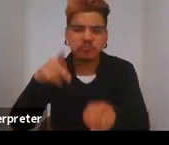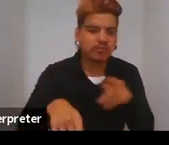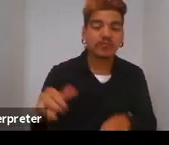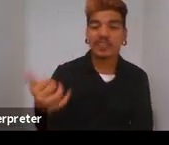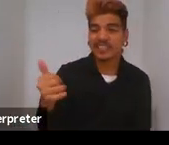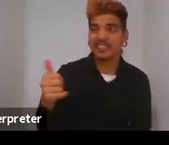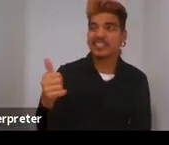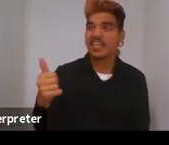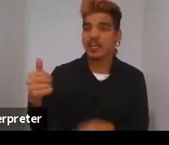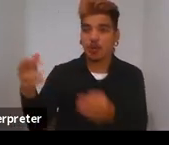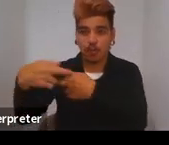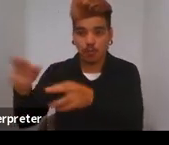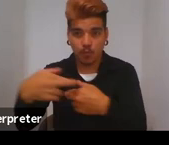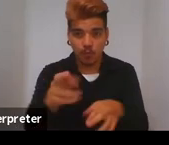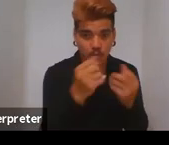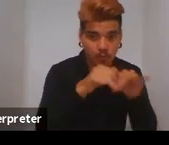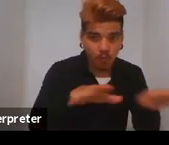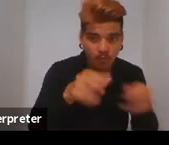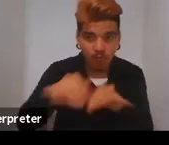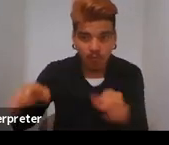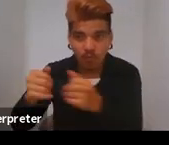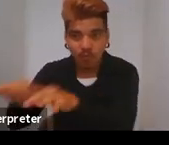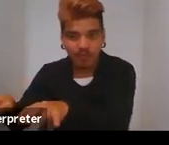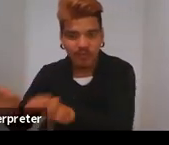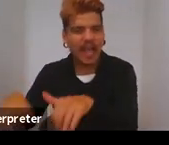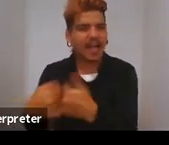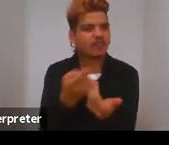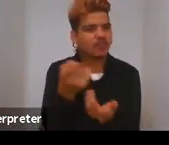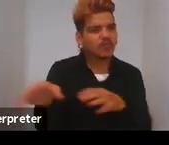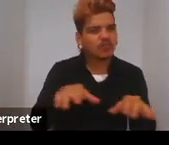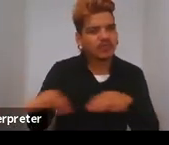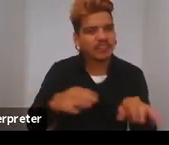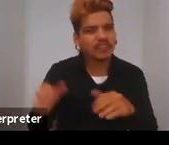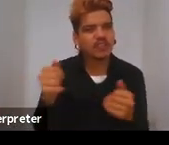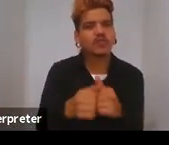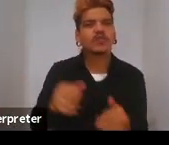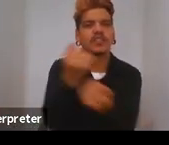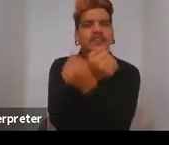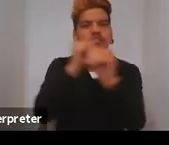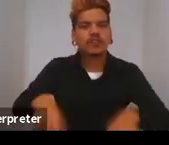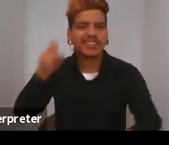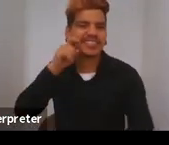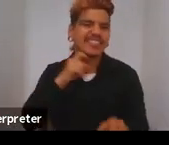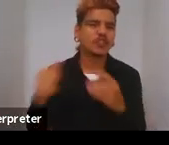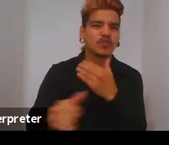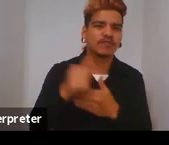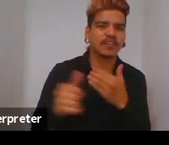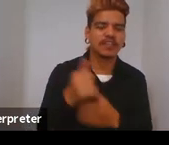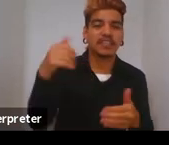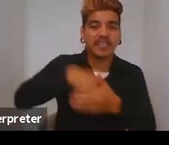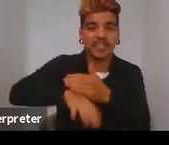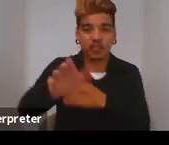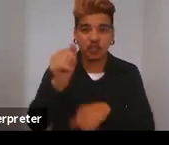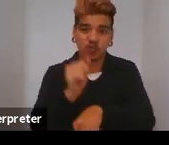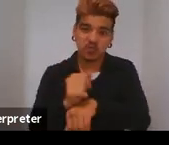thinking. How have you interacted with survivors of sexual violence in your work? You may